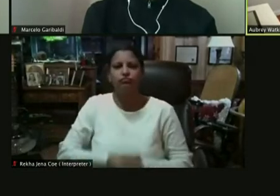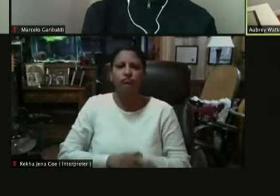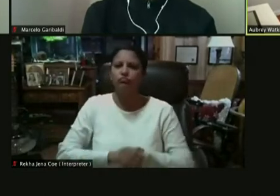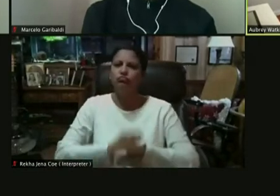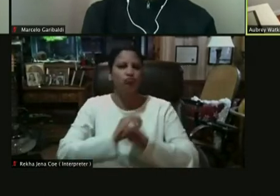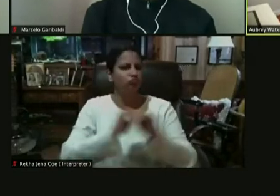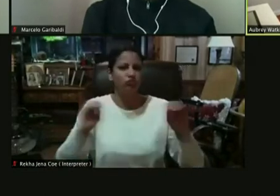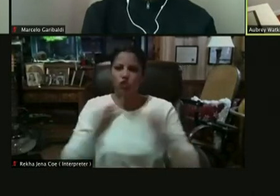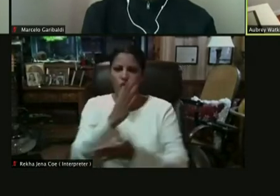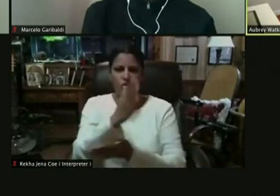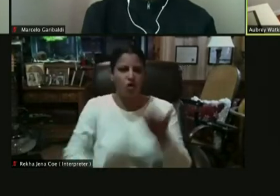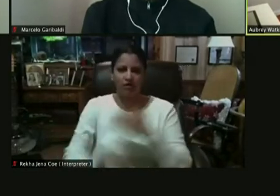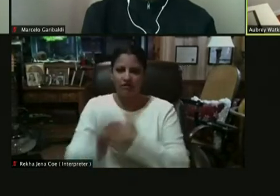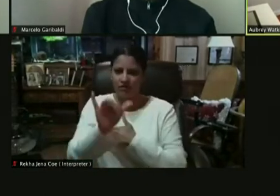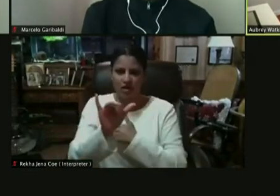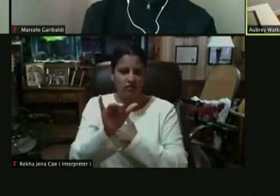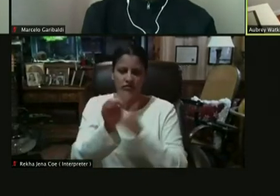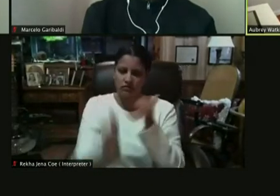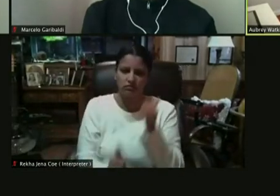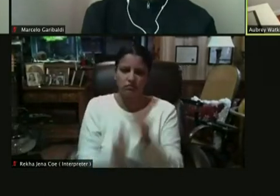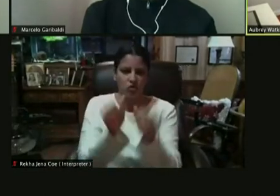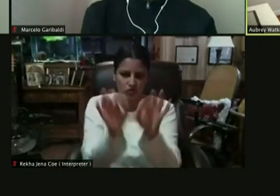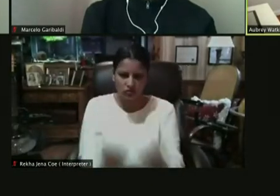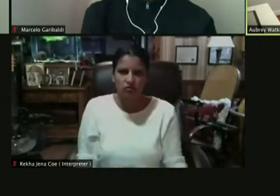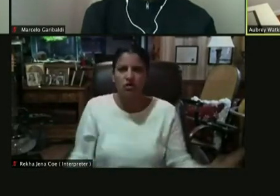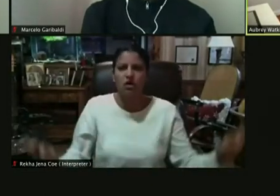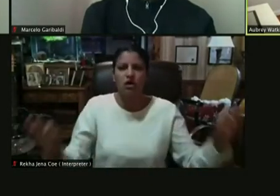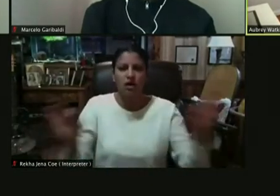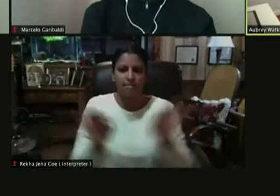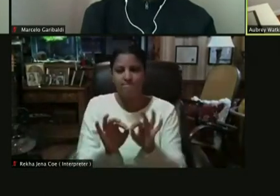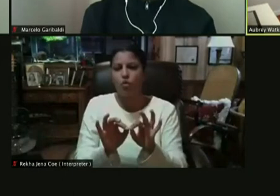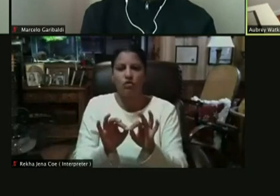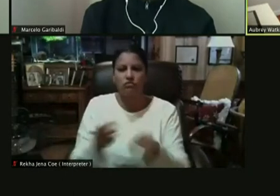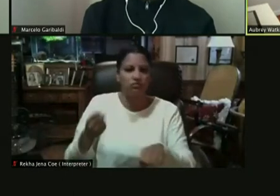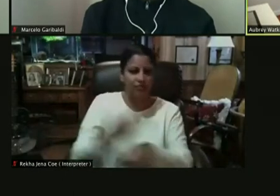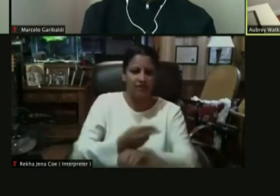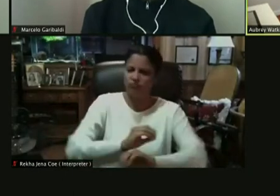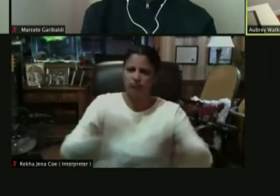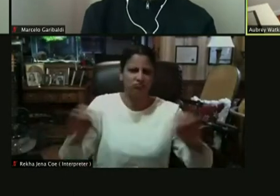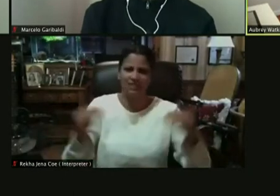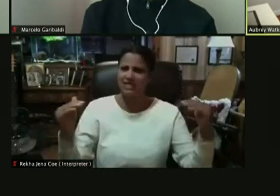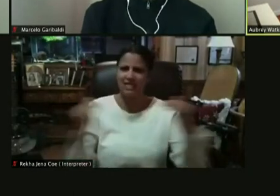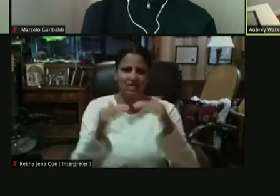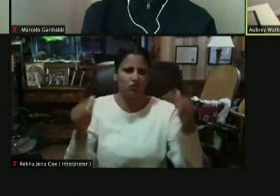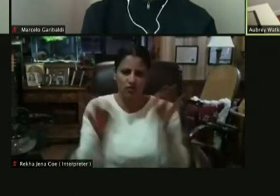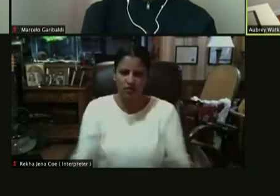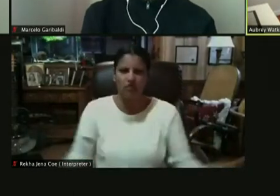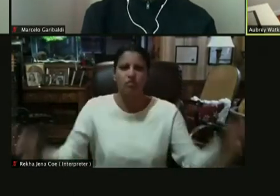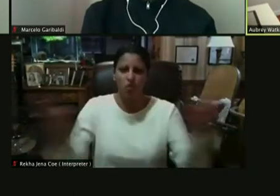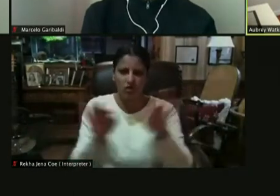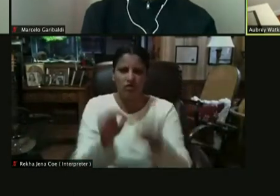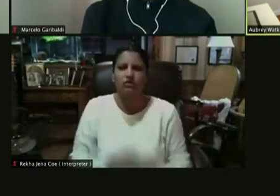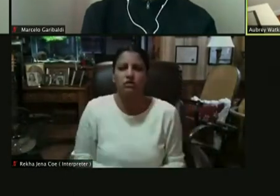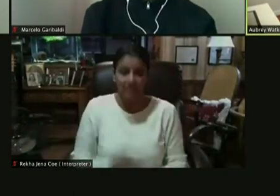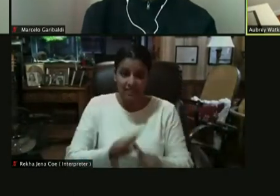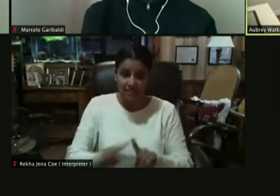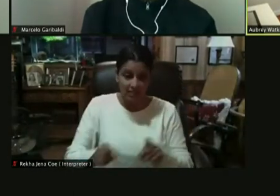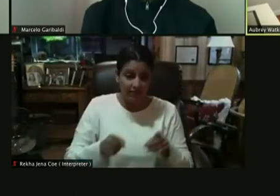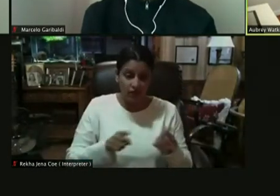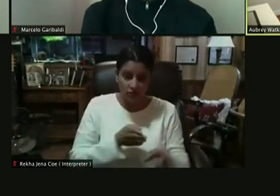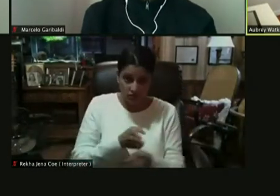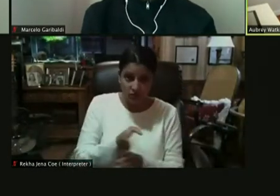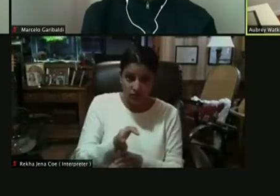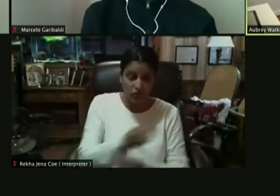of this that's more important than another. And there are many different pathways, although it may seem like we're all clinically,